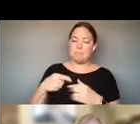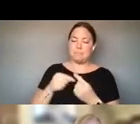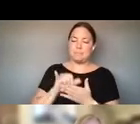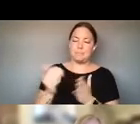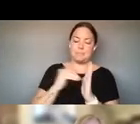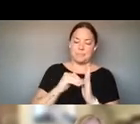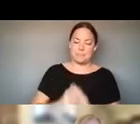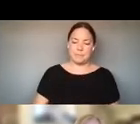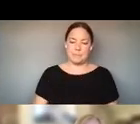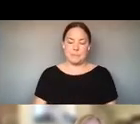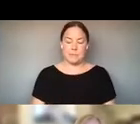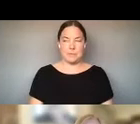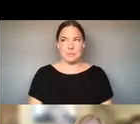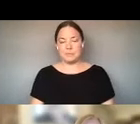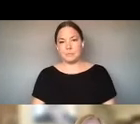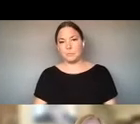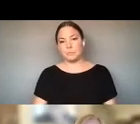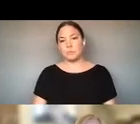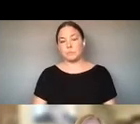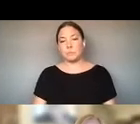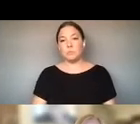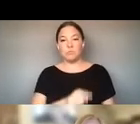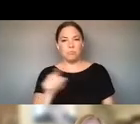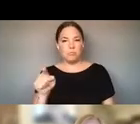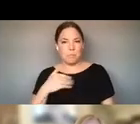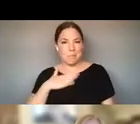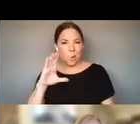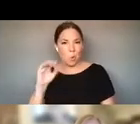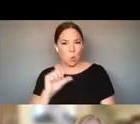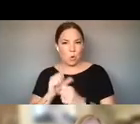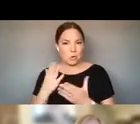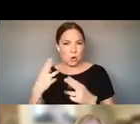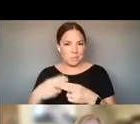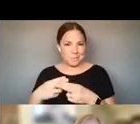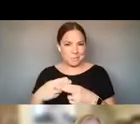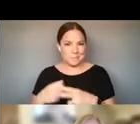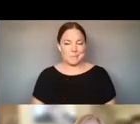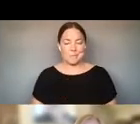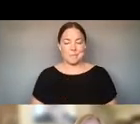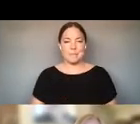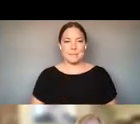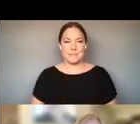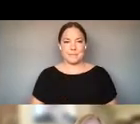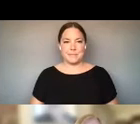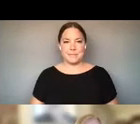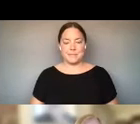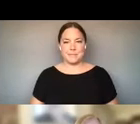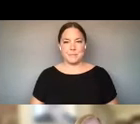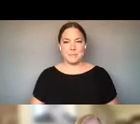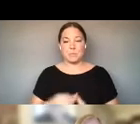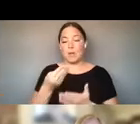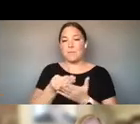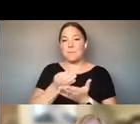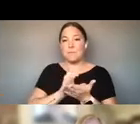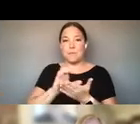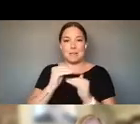To echo what my colleagues have already said. In terms of the, the, the funding levels, this